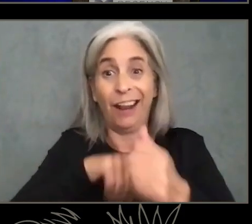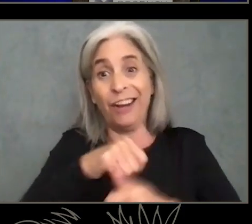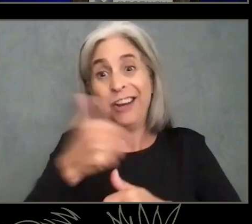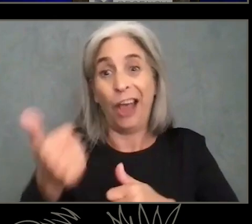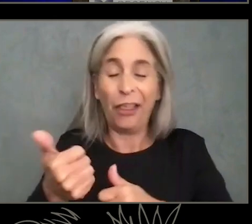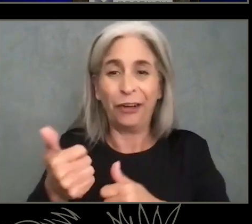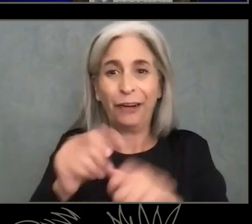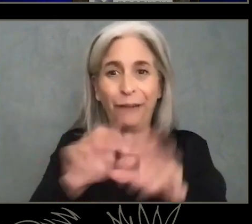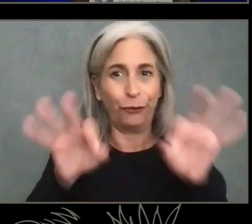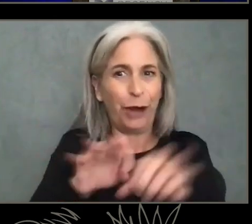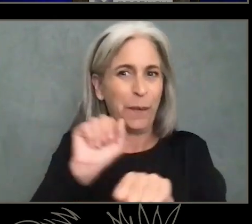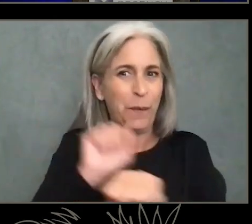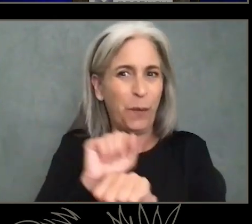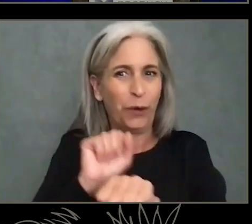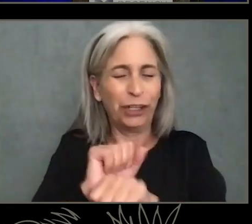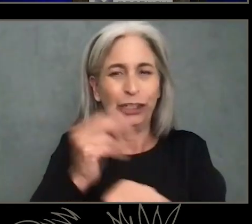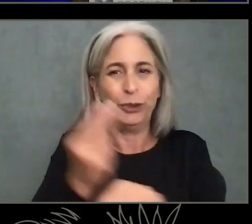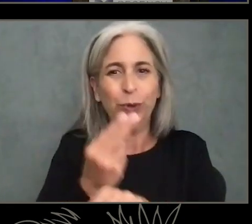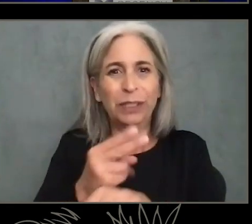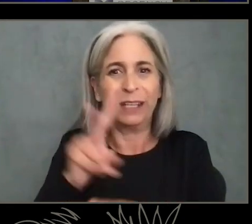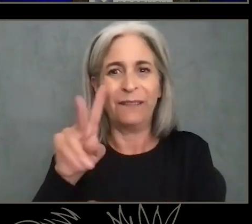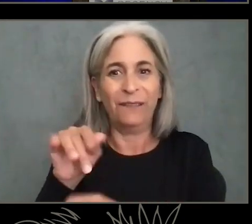Vite, and for good reason.